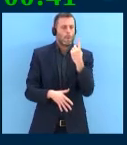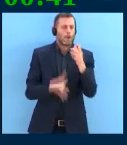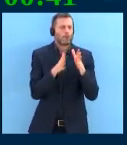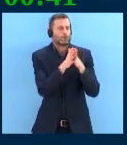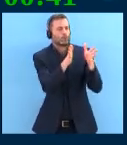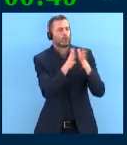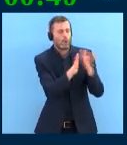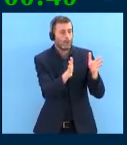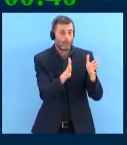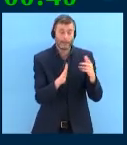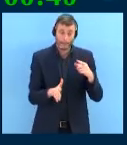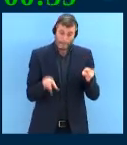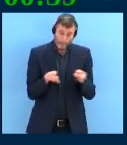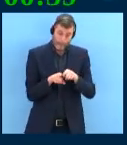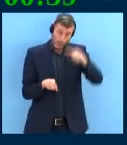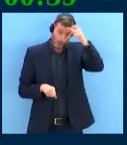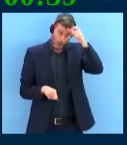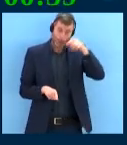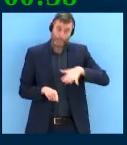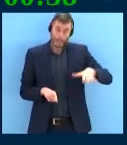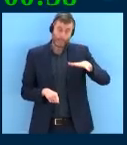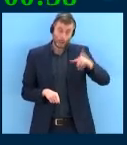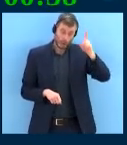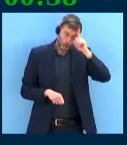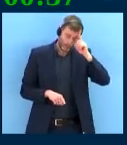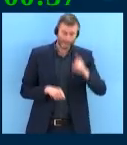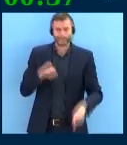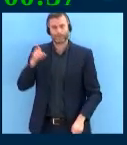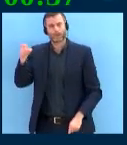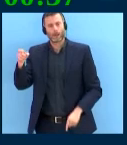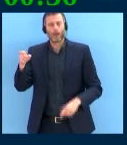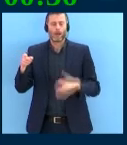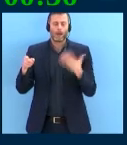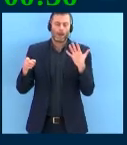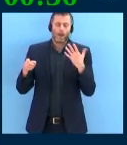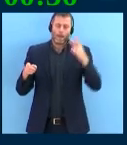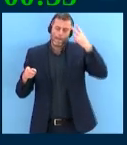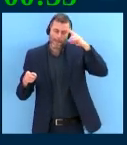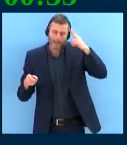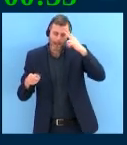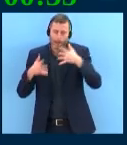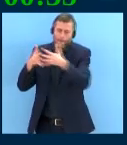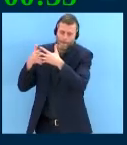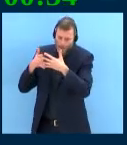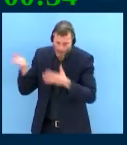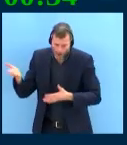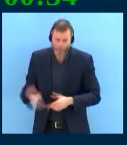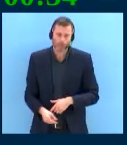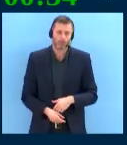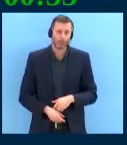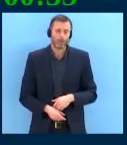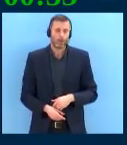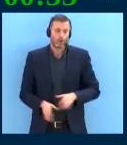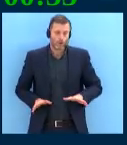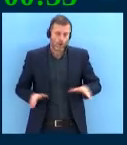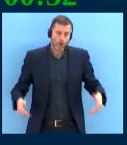the US, Kurds in Turkey, Roma in basically every European country, and many others. Let us commit to